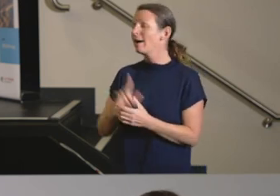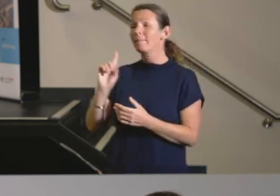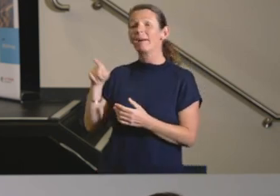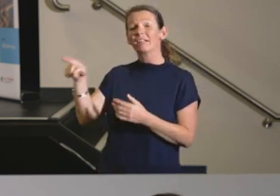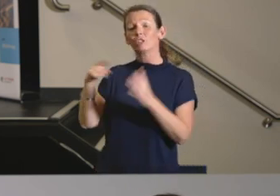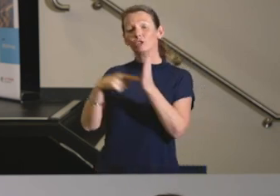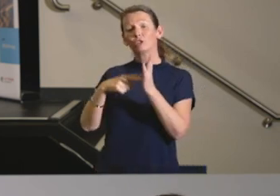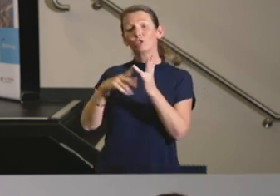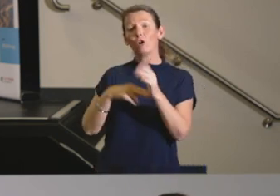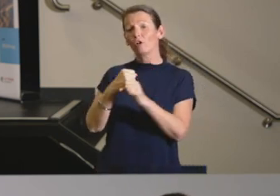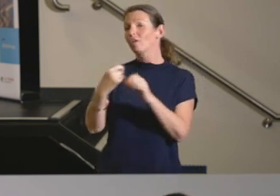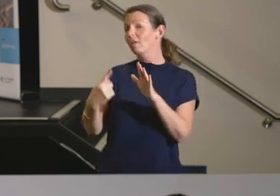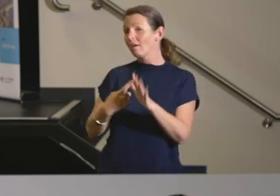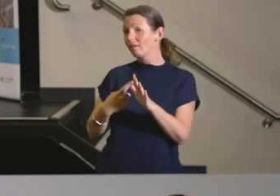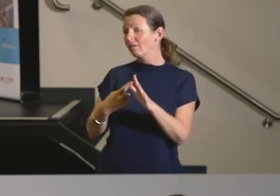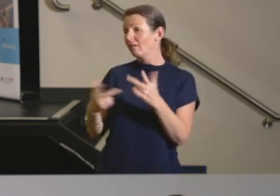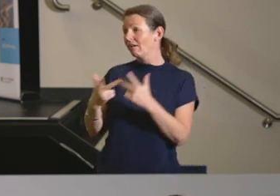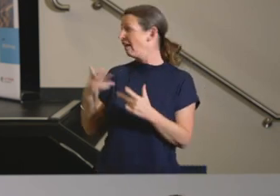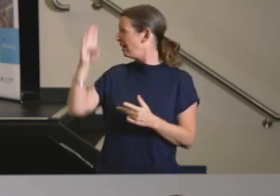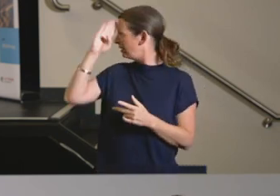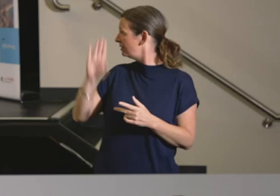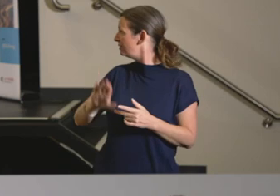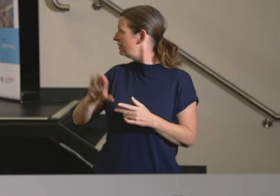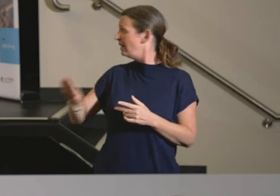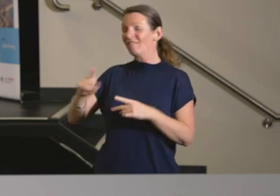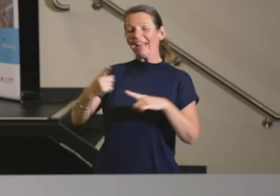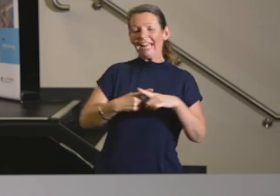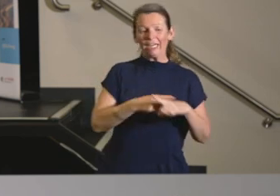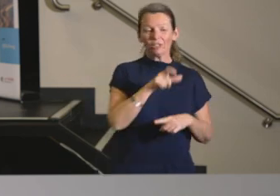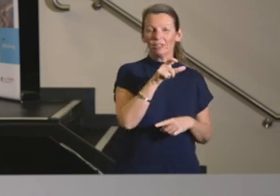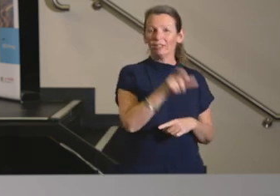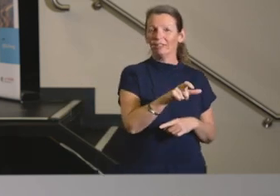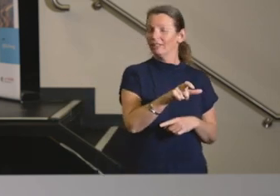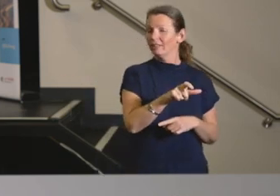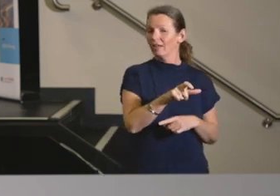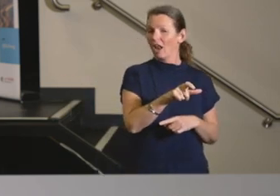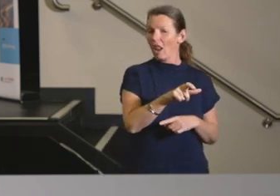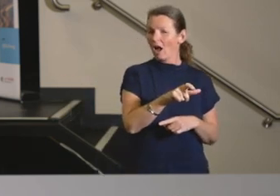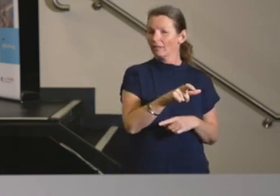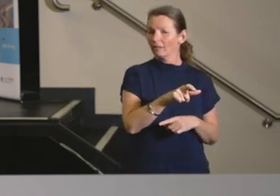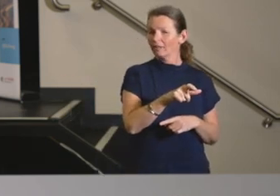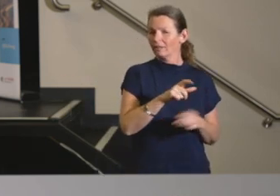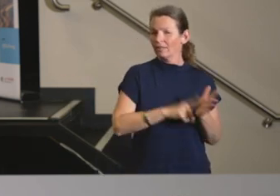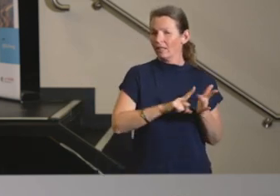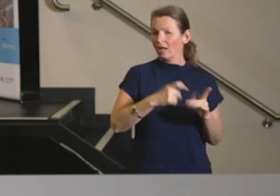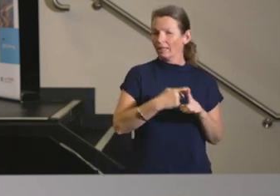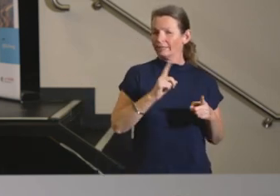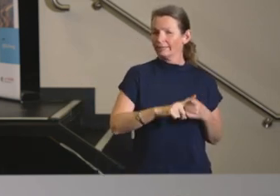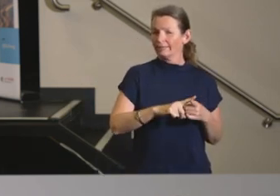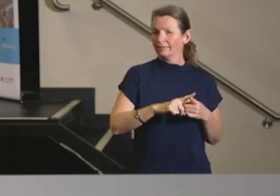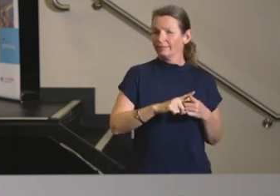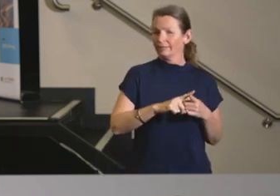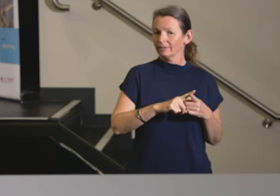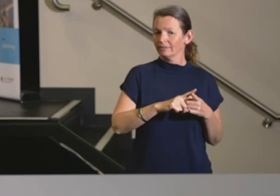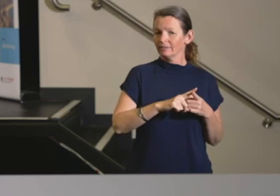the word is whakaliti, and that really comes from the English language of like a lady. But people, the ladies